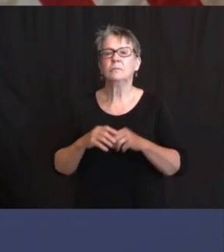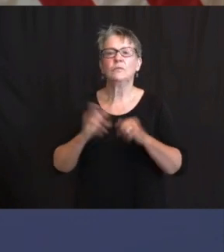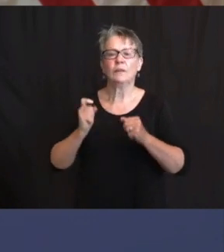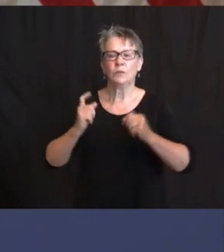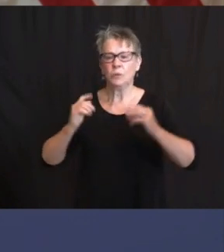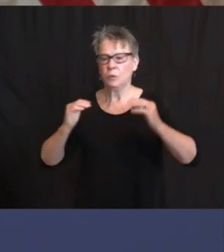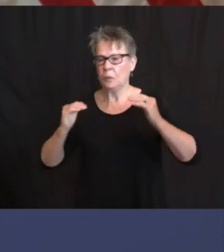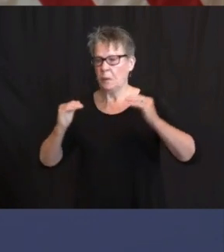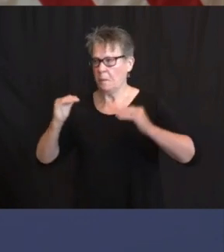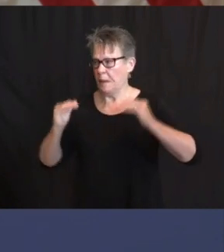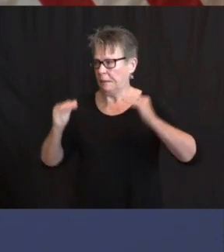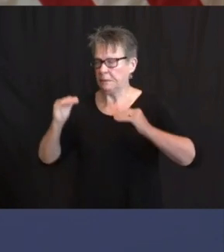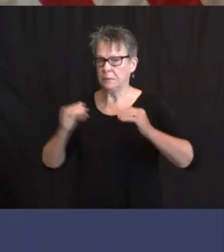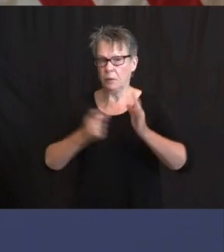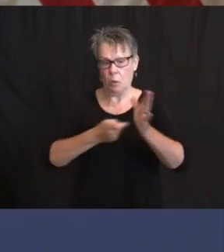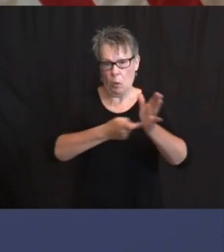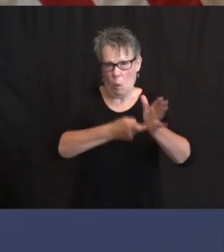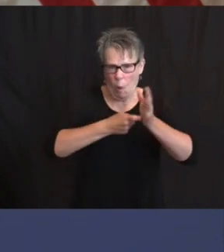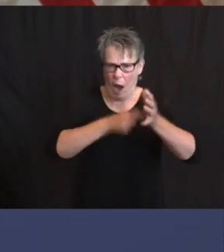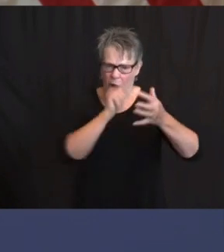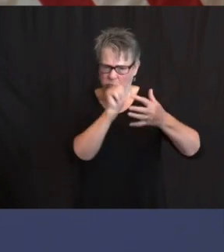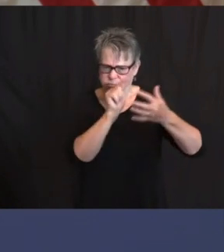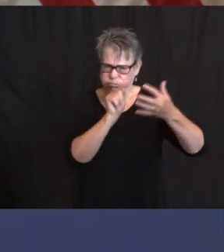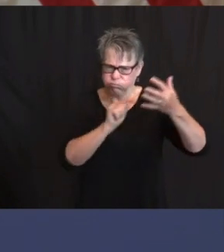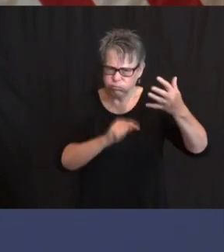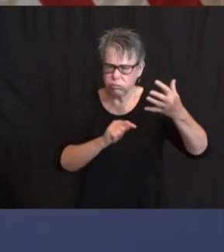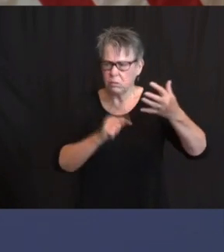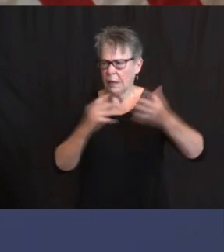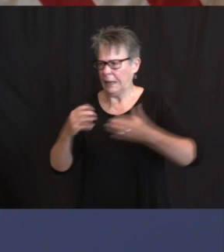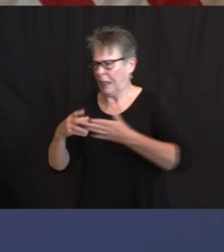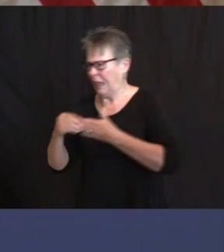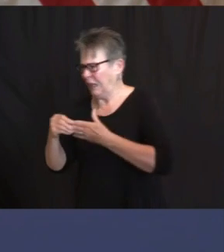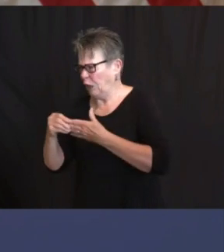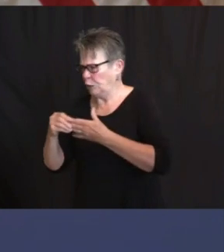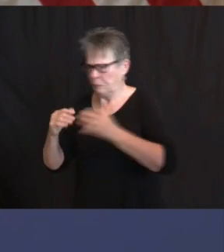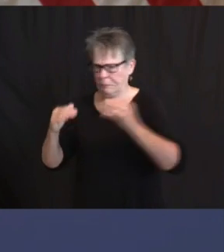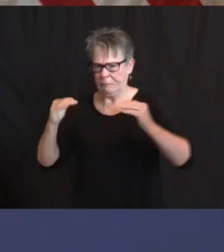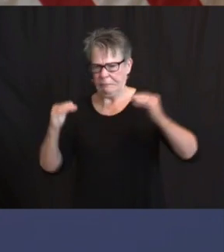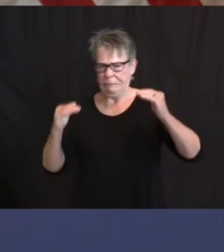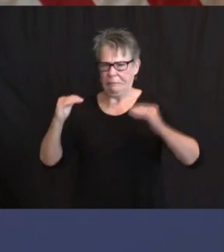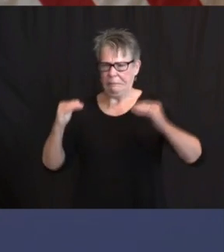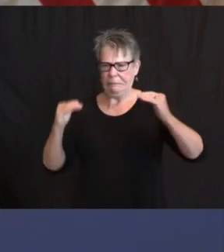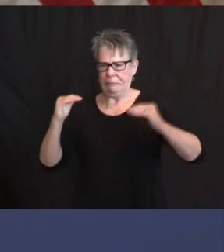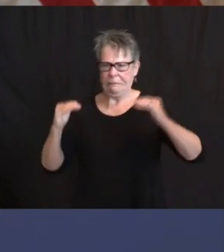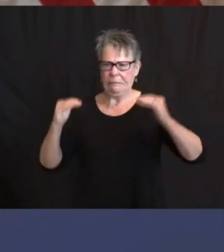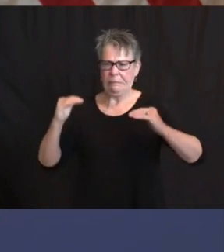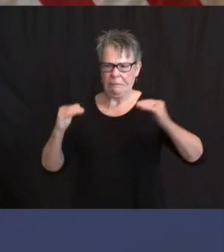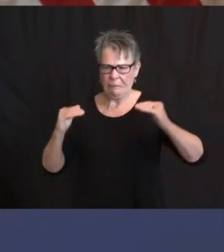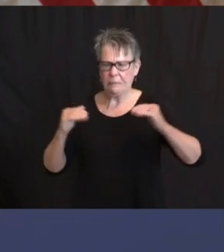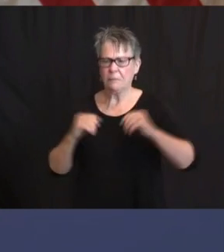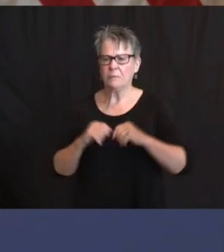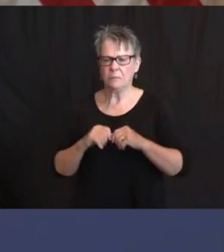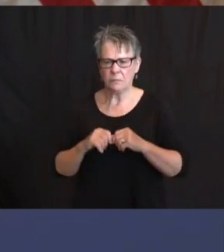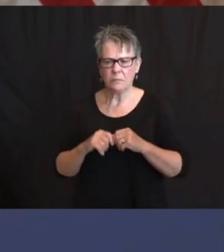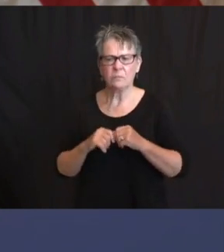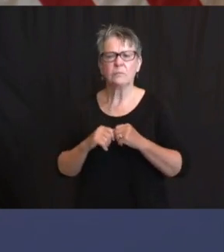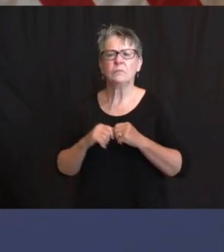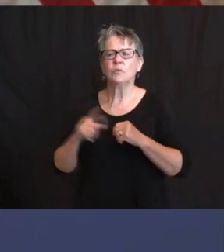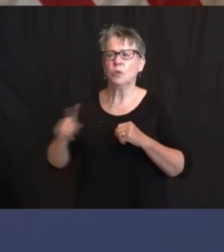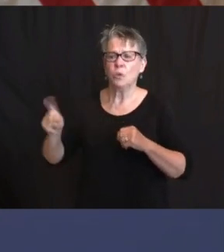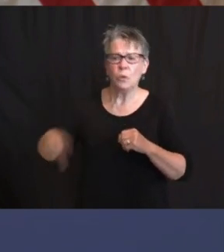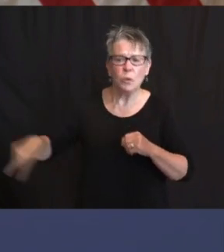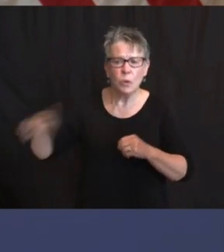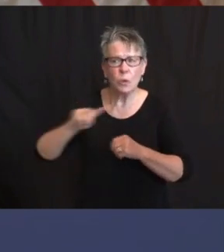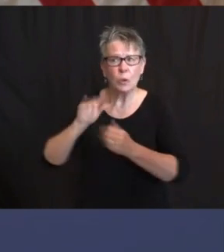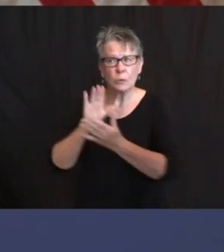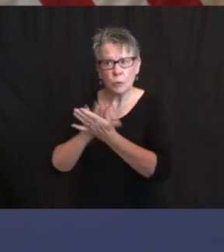take, they're going to be required to develop restart plans that are submitted to our office and reviewed by the Department of Health. And